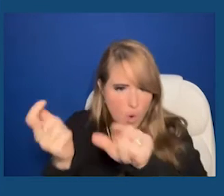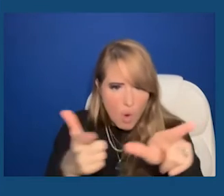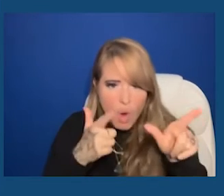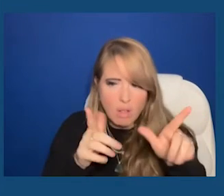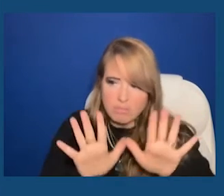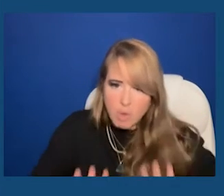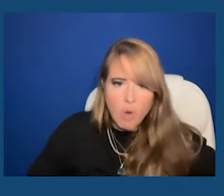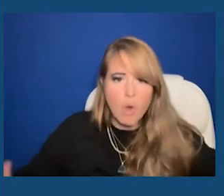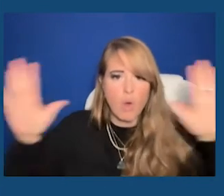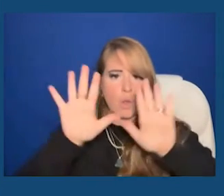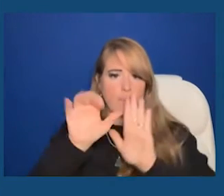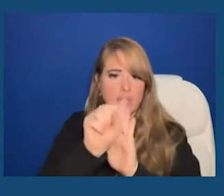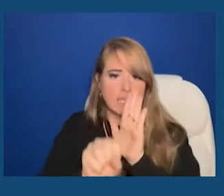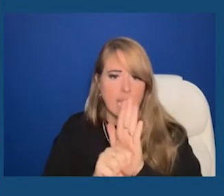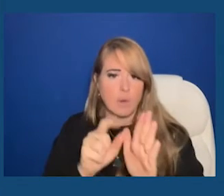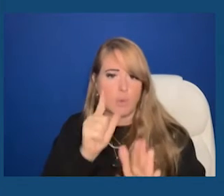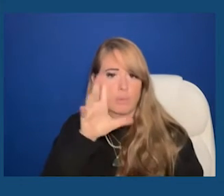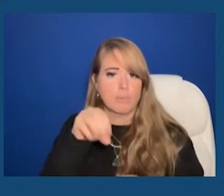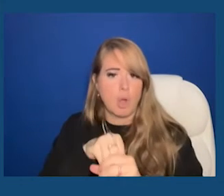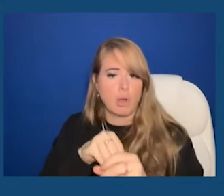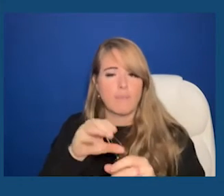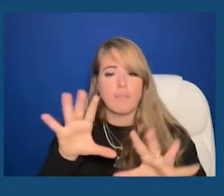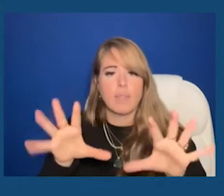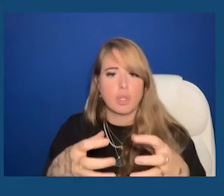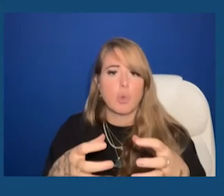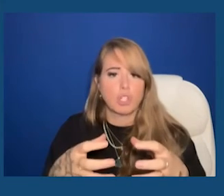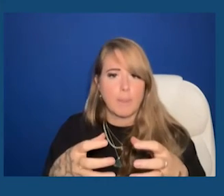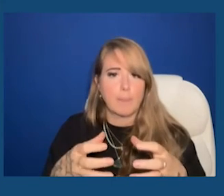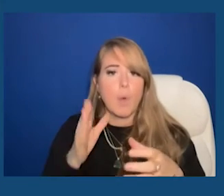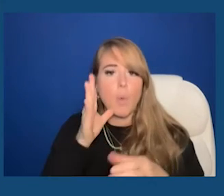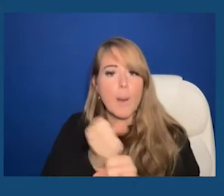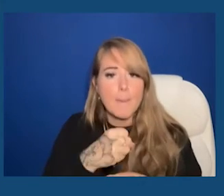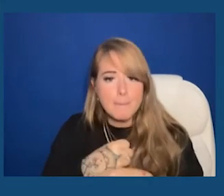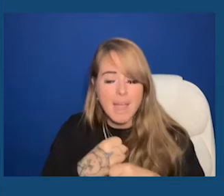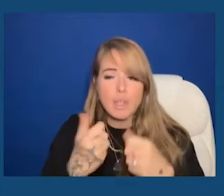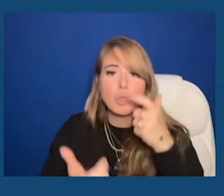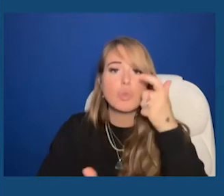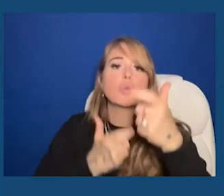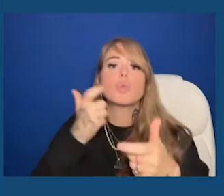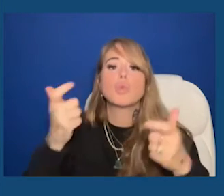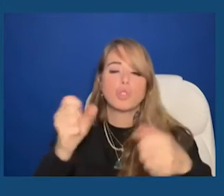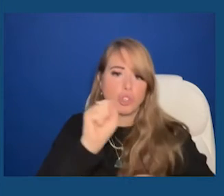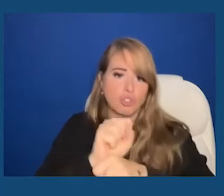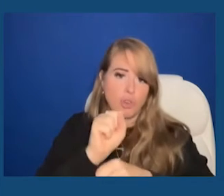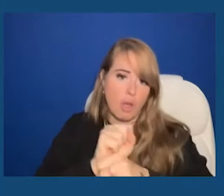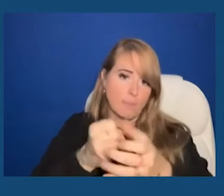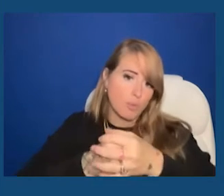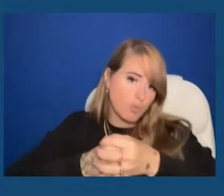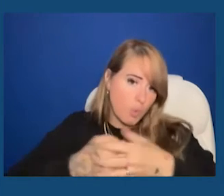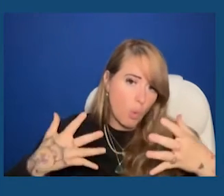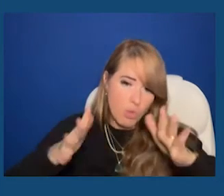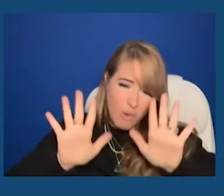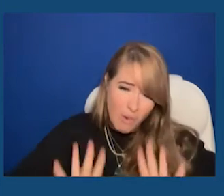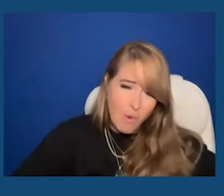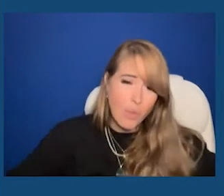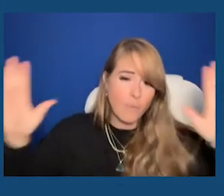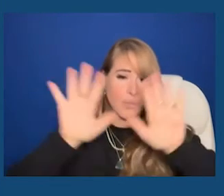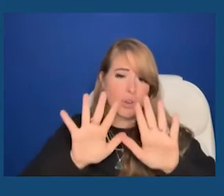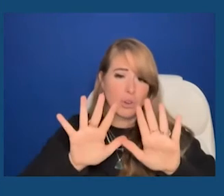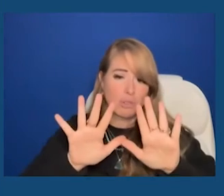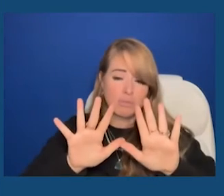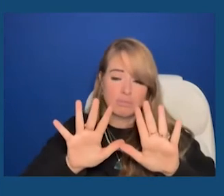across the state who's part of the consortium. It'll create enormous job growth all over, transform